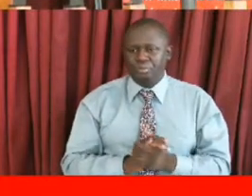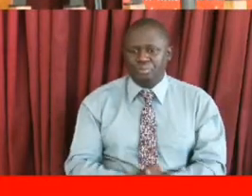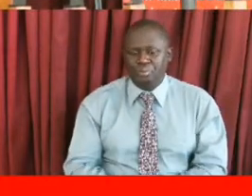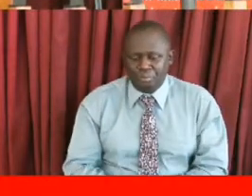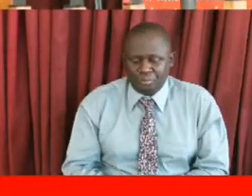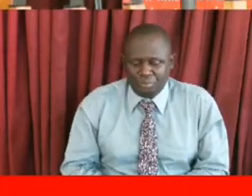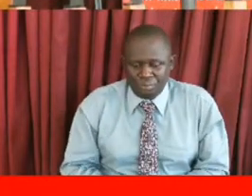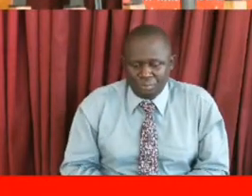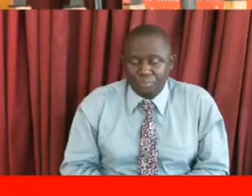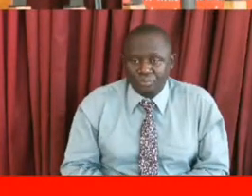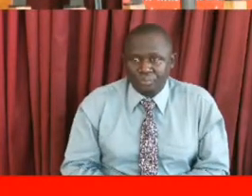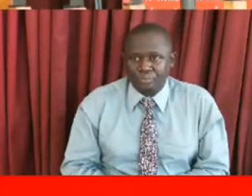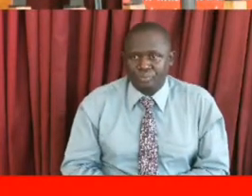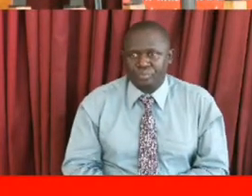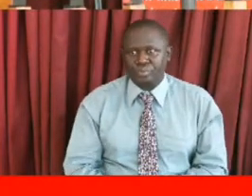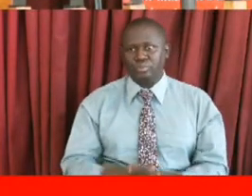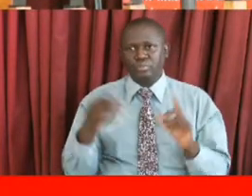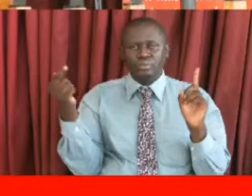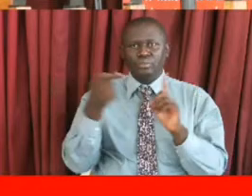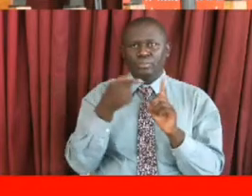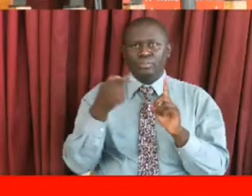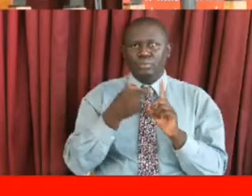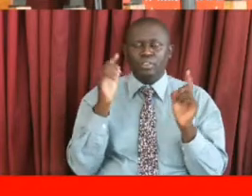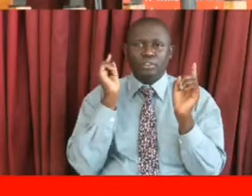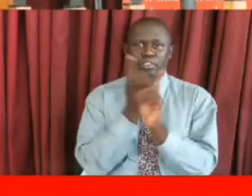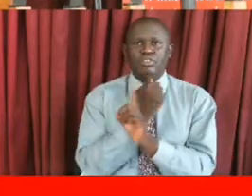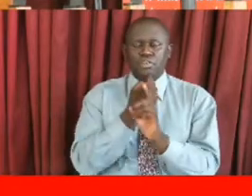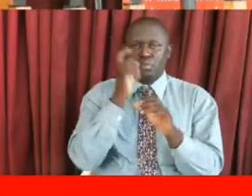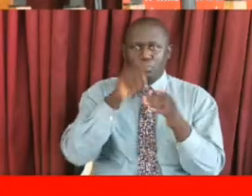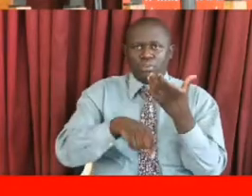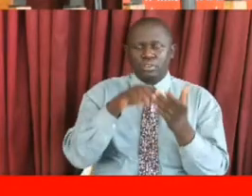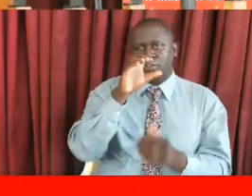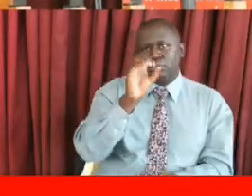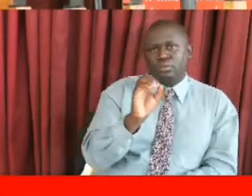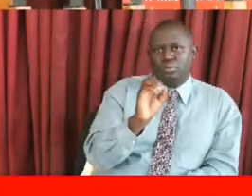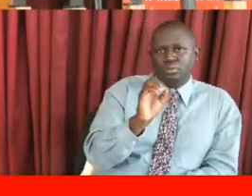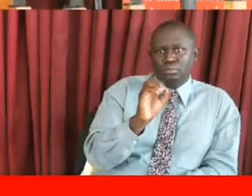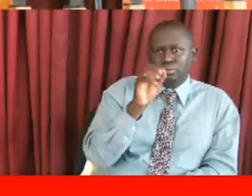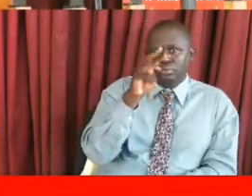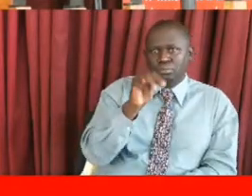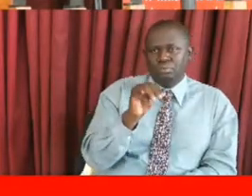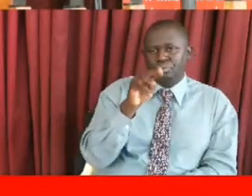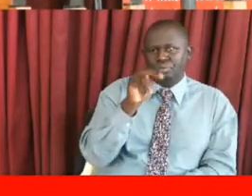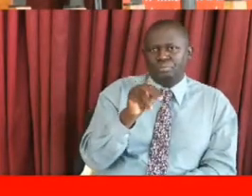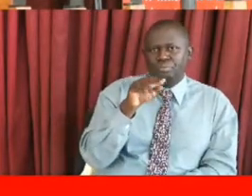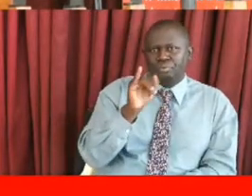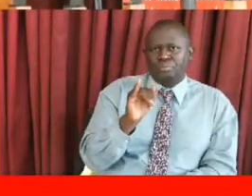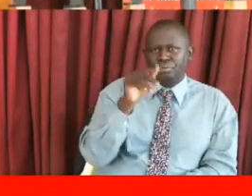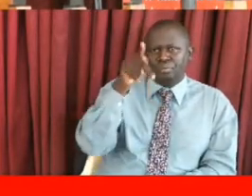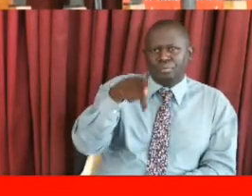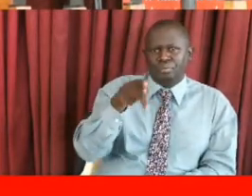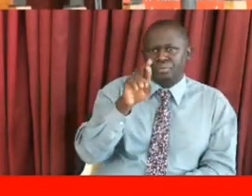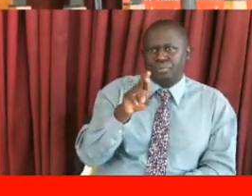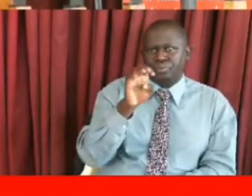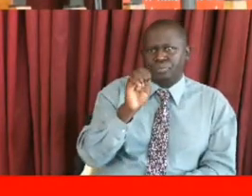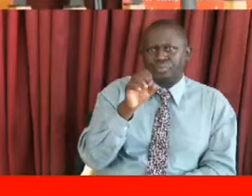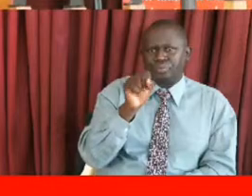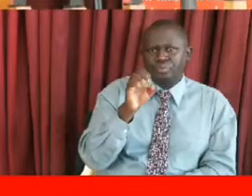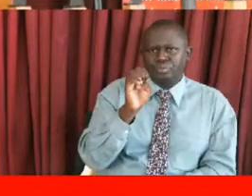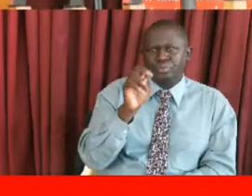presence this is from the OM presence of God in the